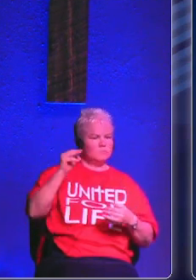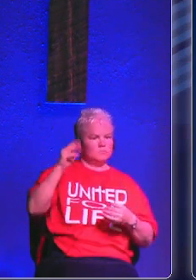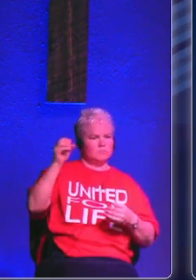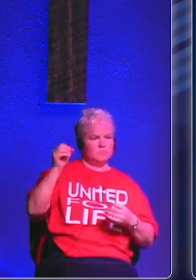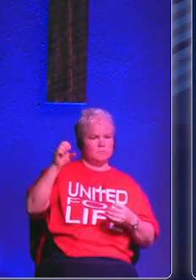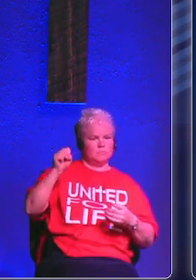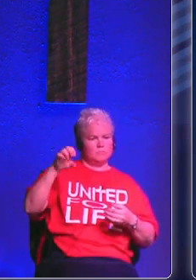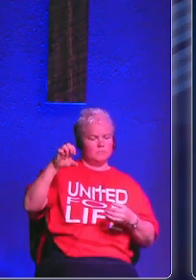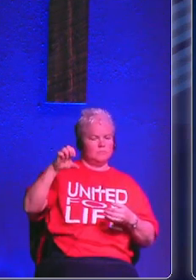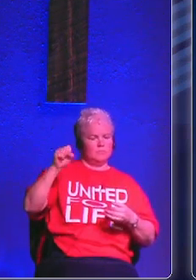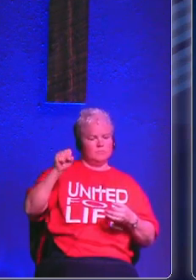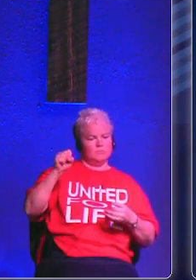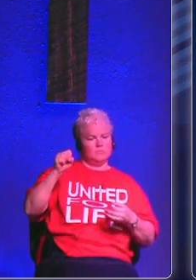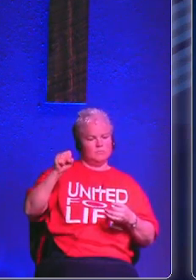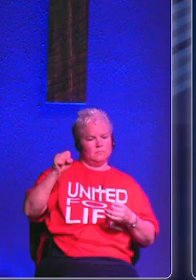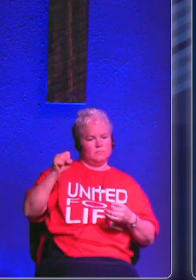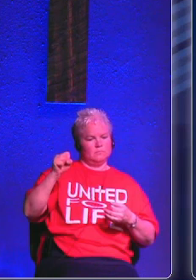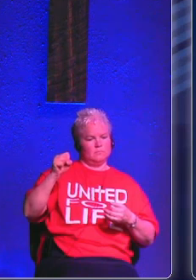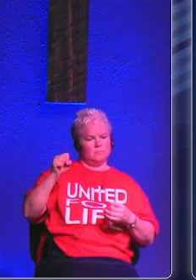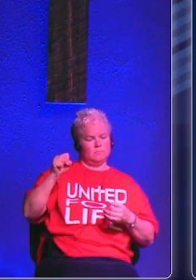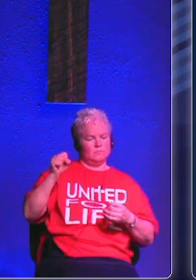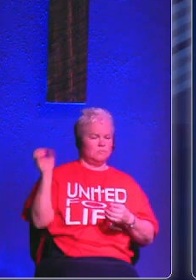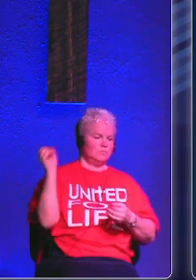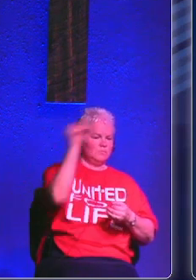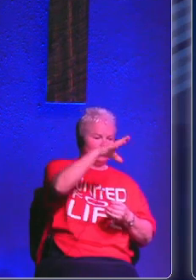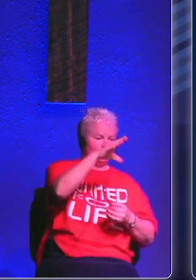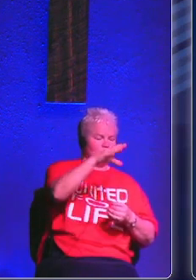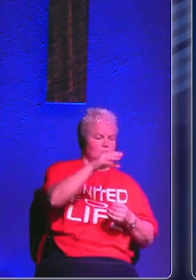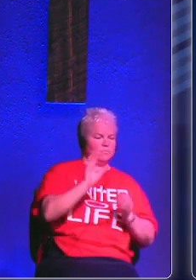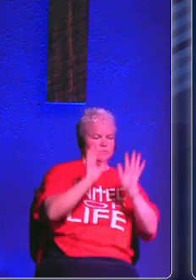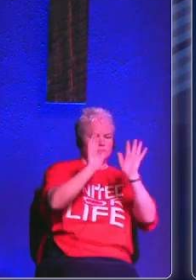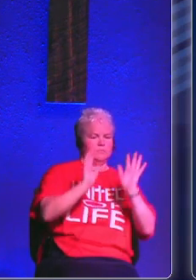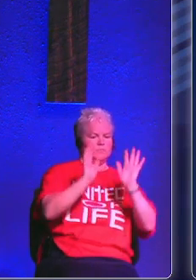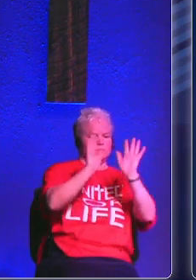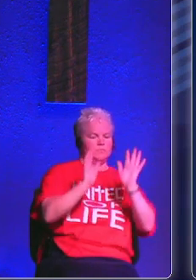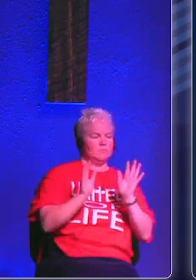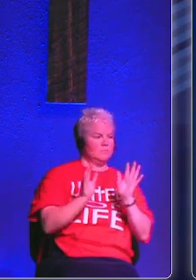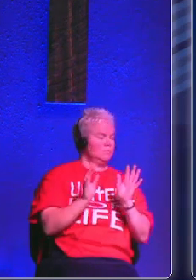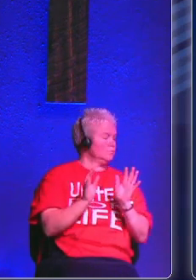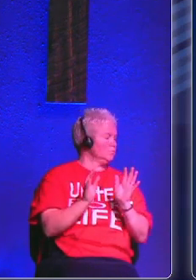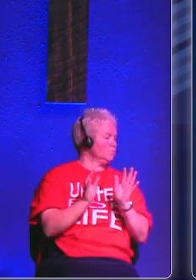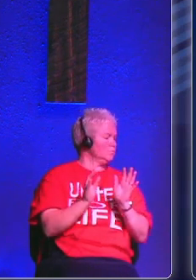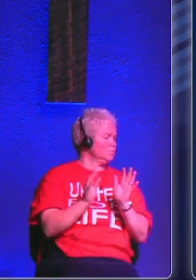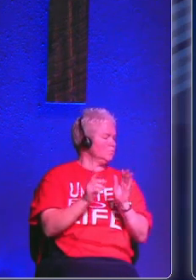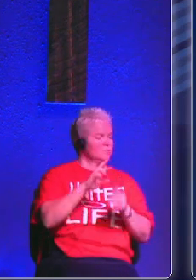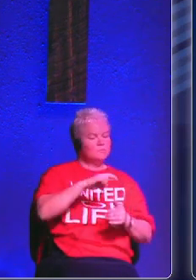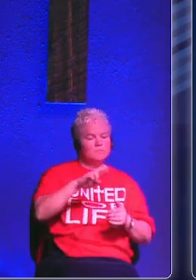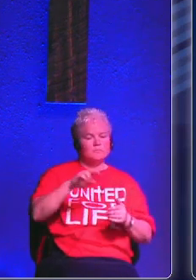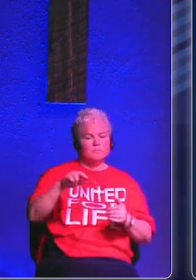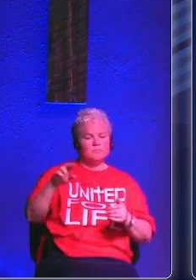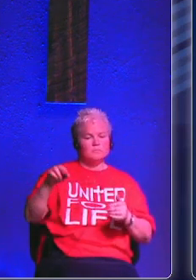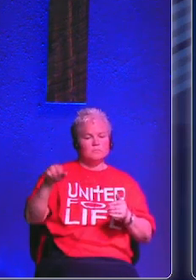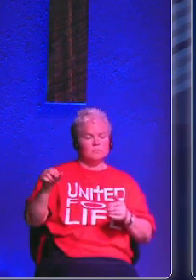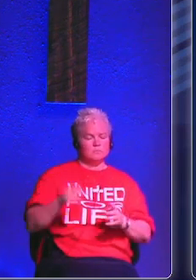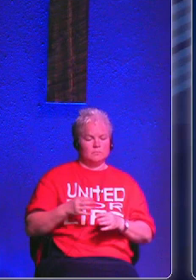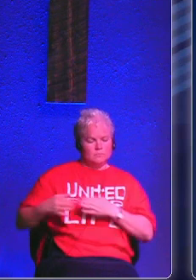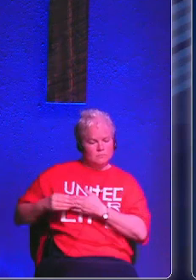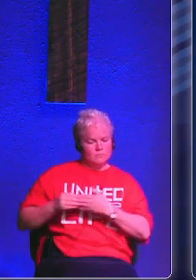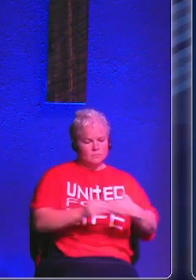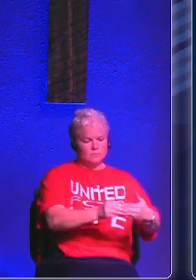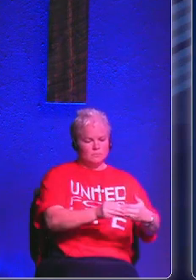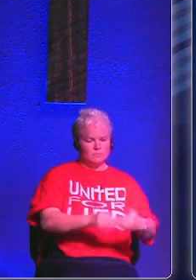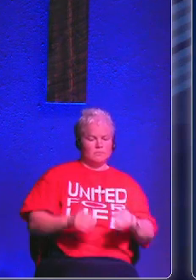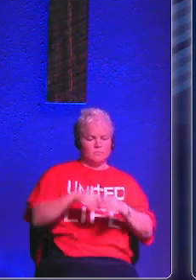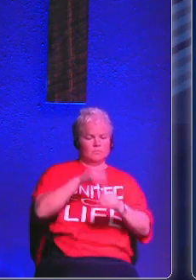then Moses went, and Moses, through a great, wonderful process, I'm telling you, read it, led